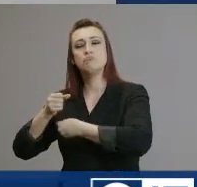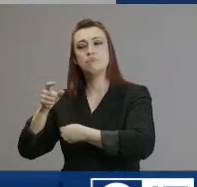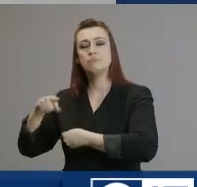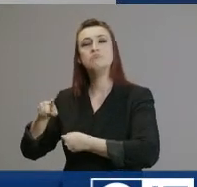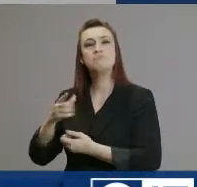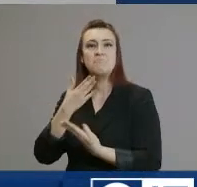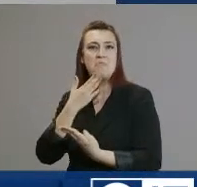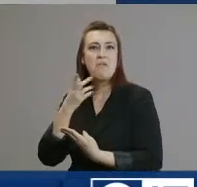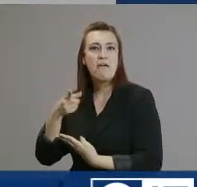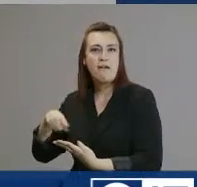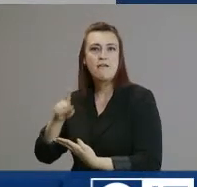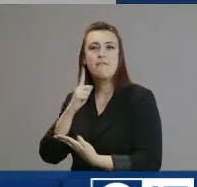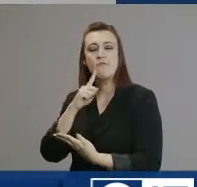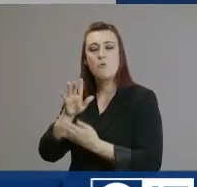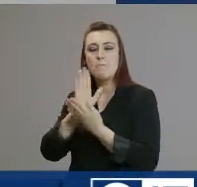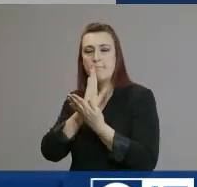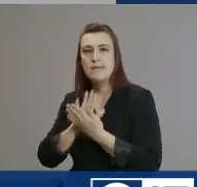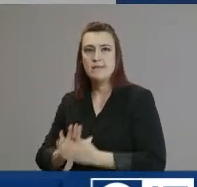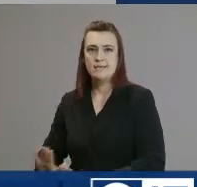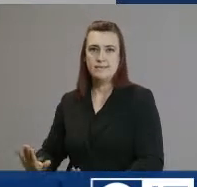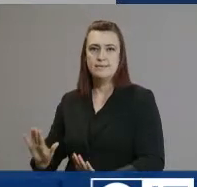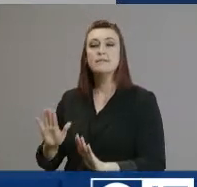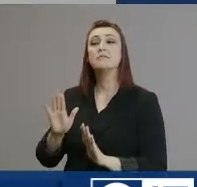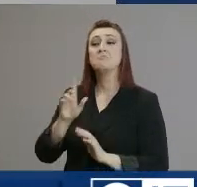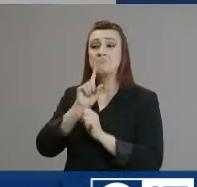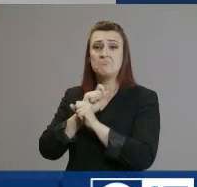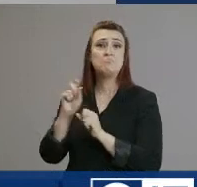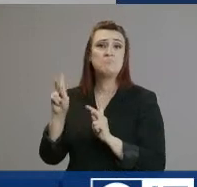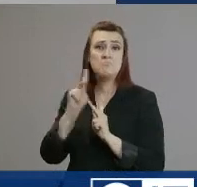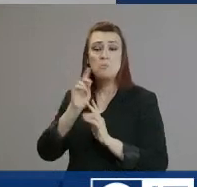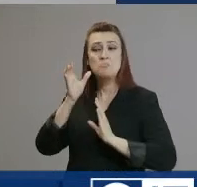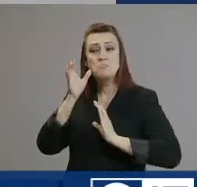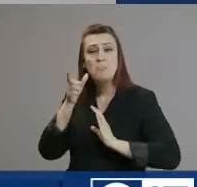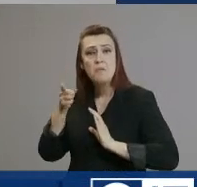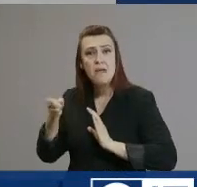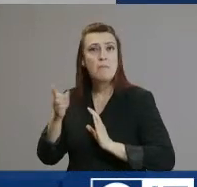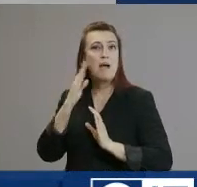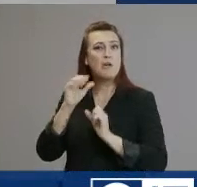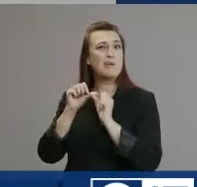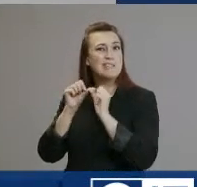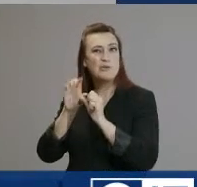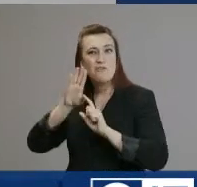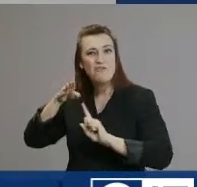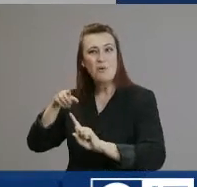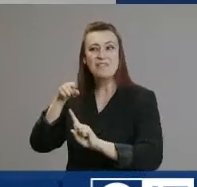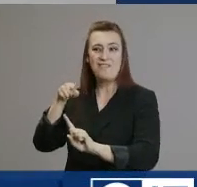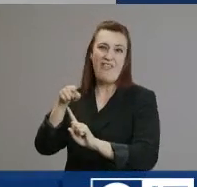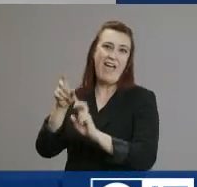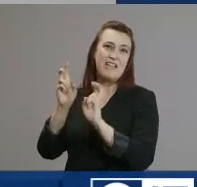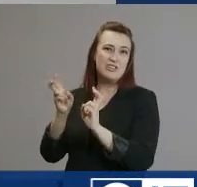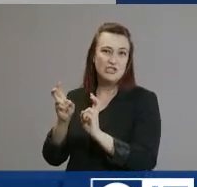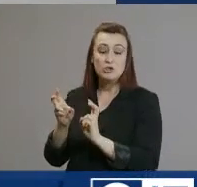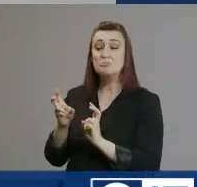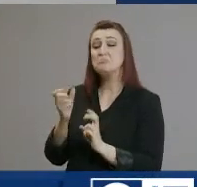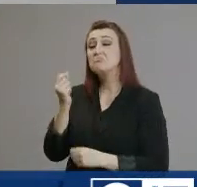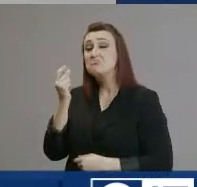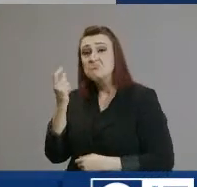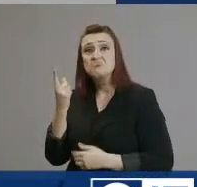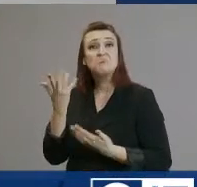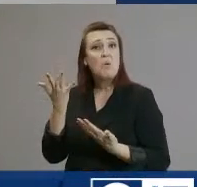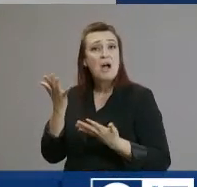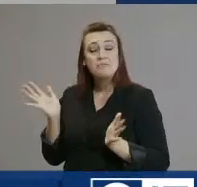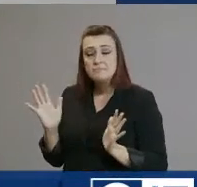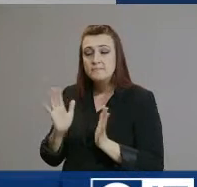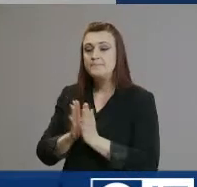know they continue to focus on this issue, and rightly so. I've met with leaders